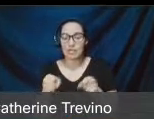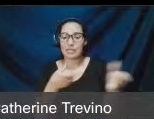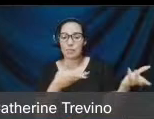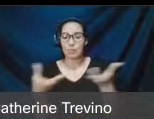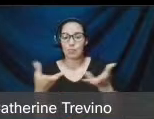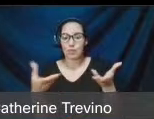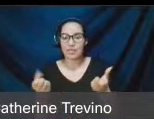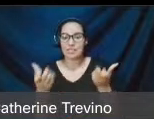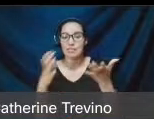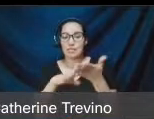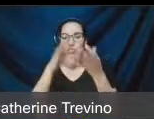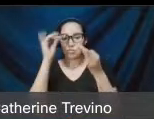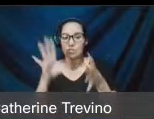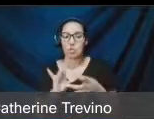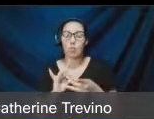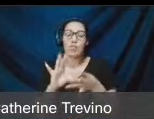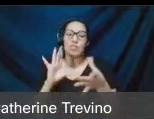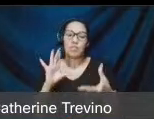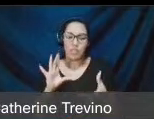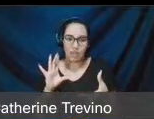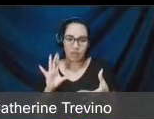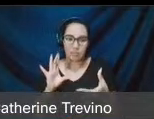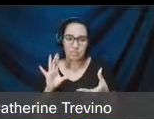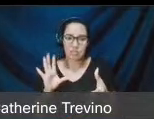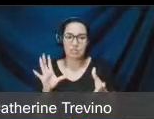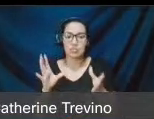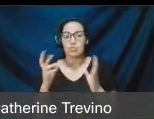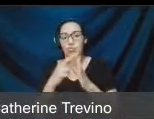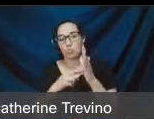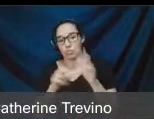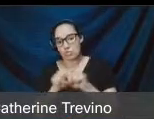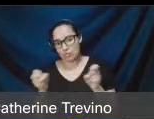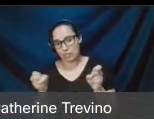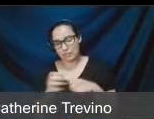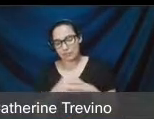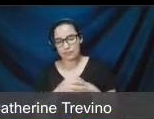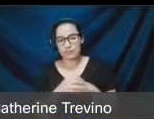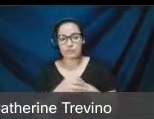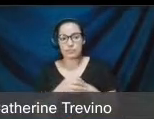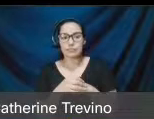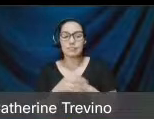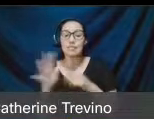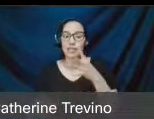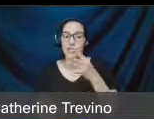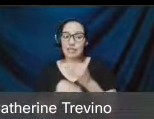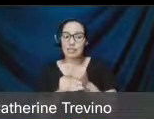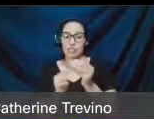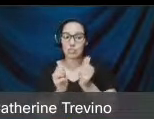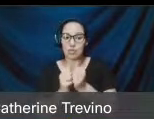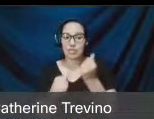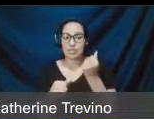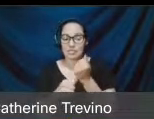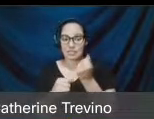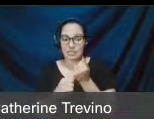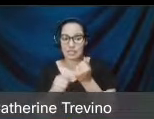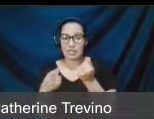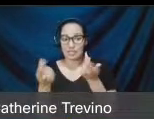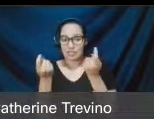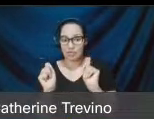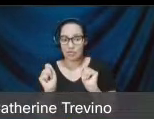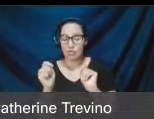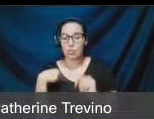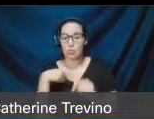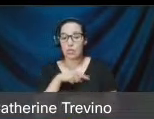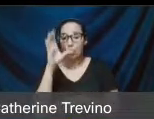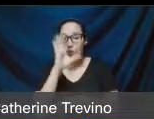without infringing on these guidelines. In addition, to assist in this effort, we are looking at special